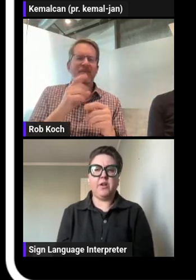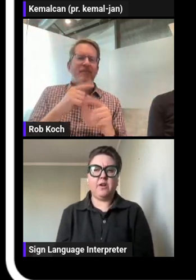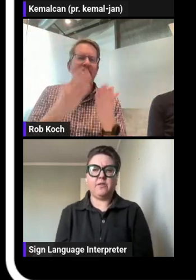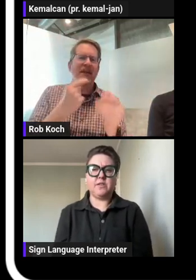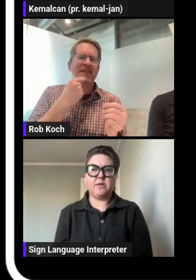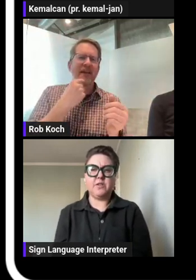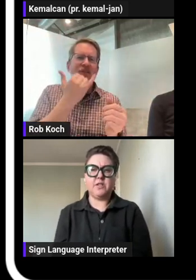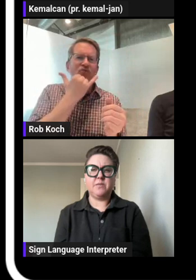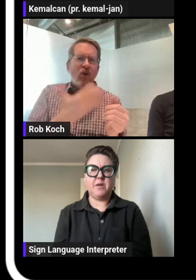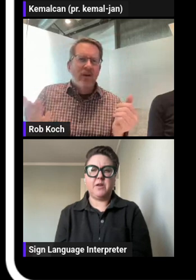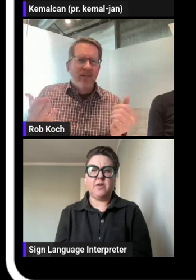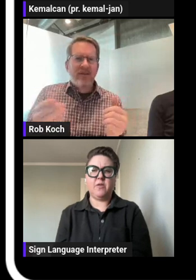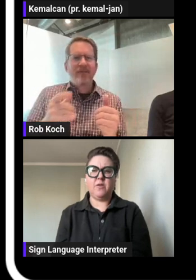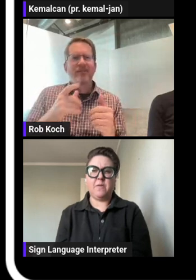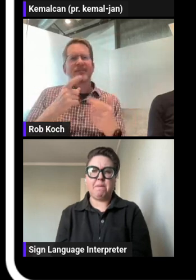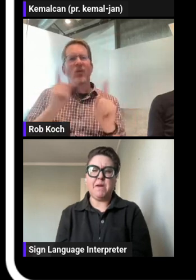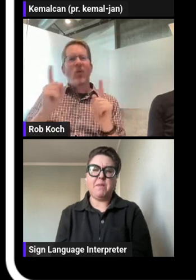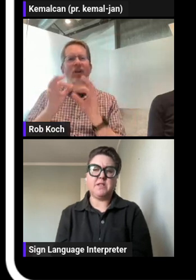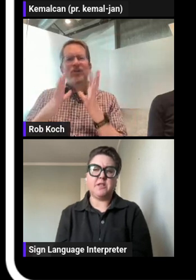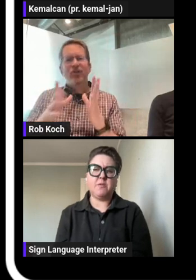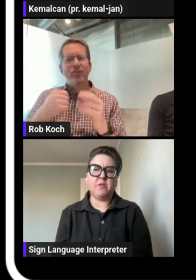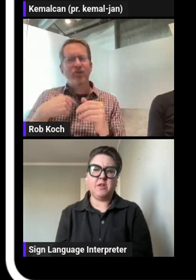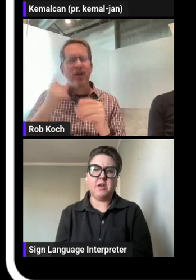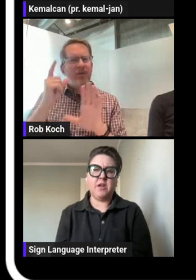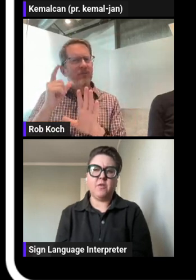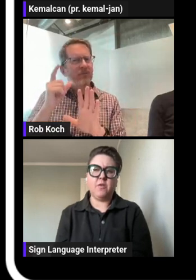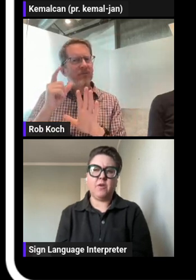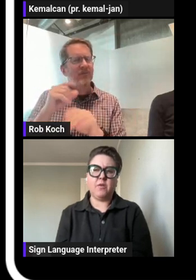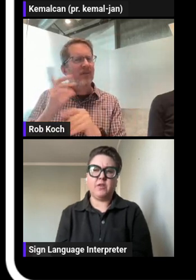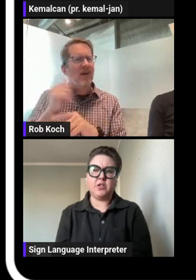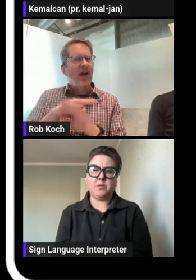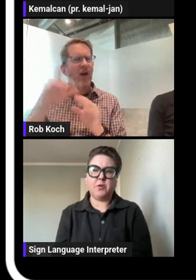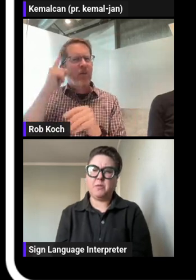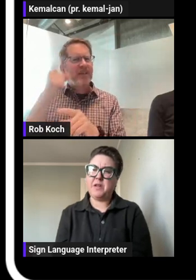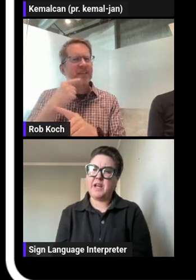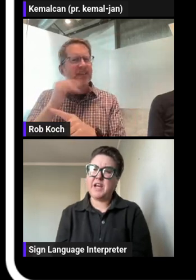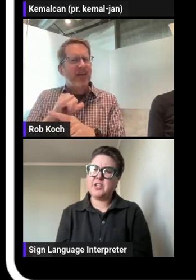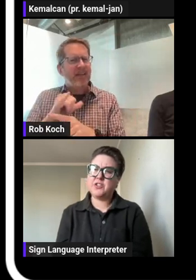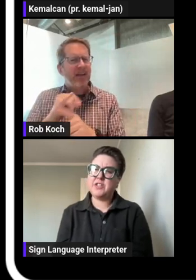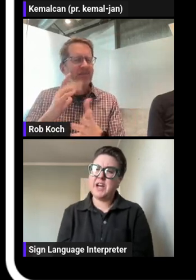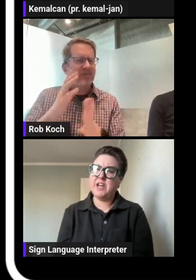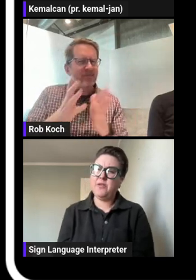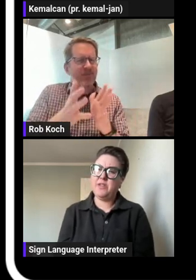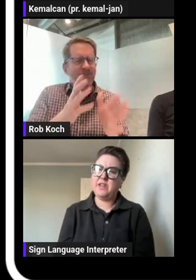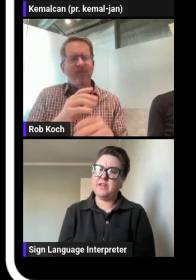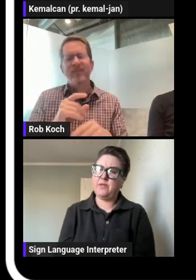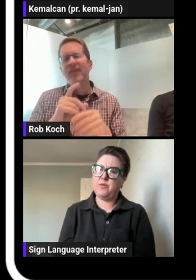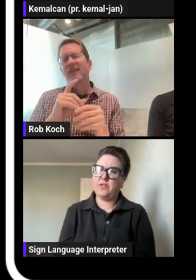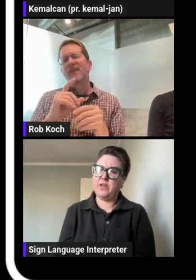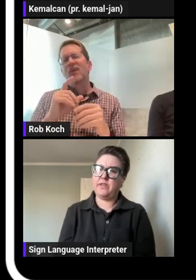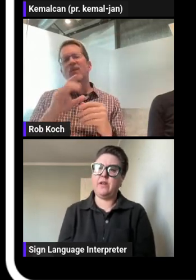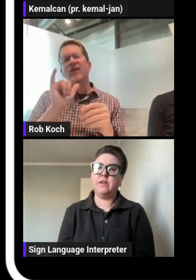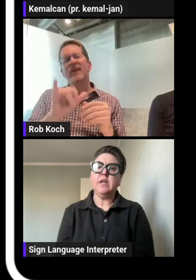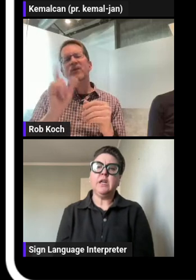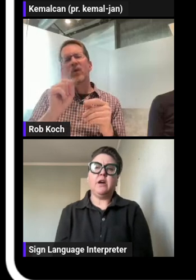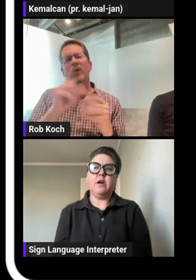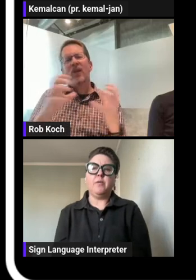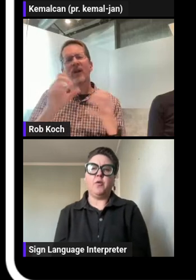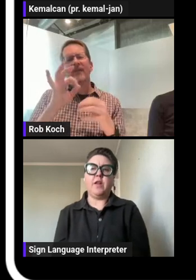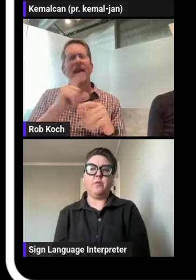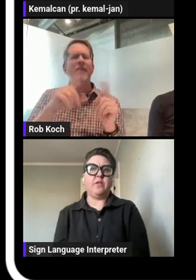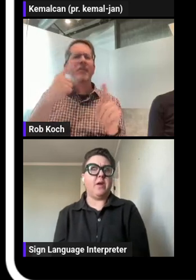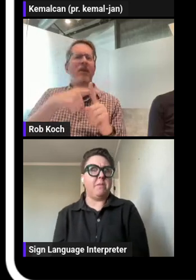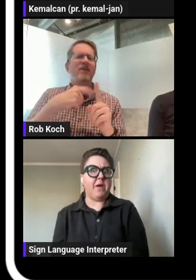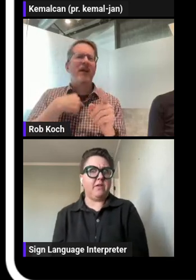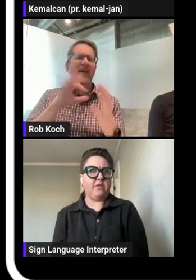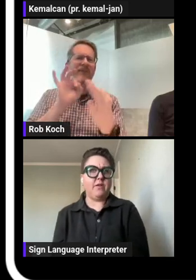They are operating off of assumptions maybe, or they might say the wrong thing, or where the interpreter would be like, actually, I don't think that's what they said,